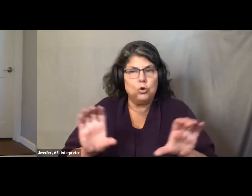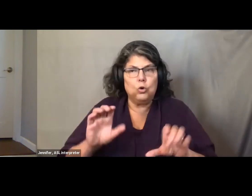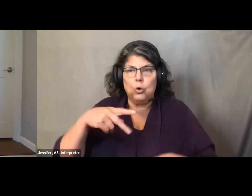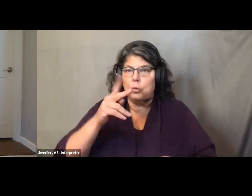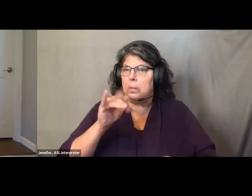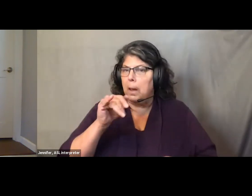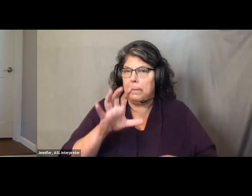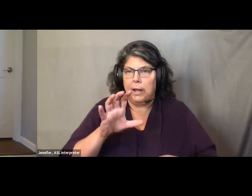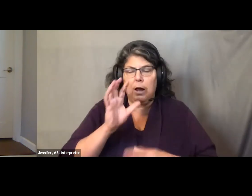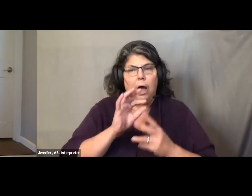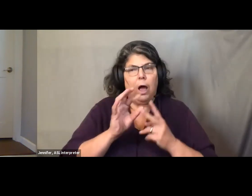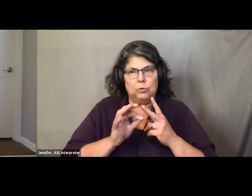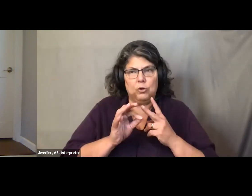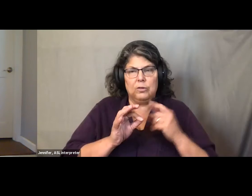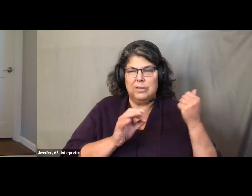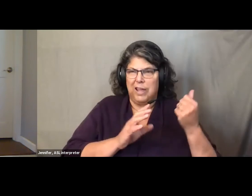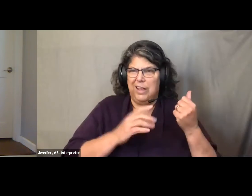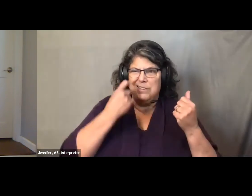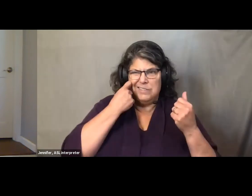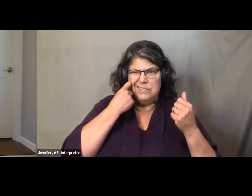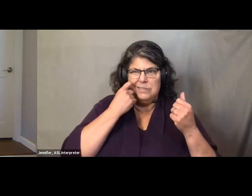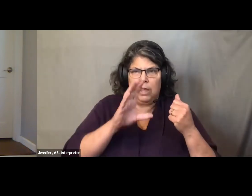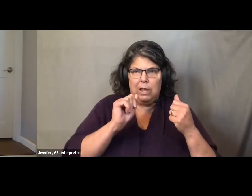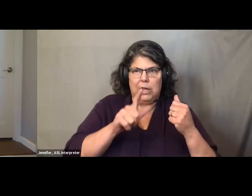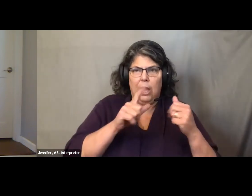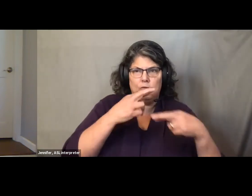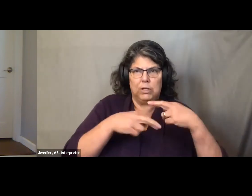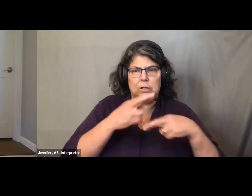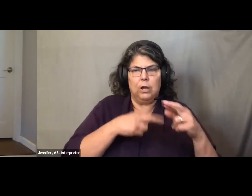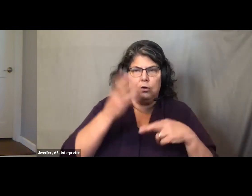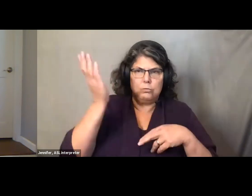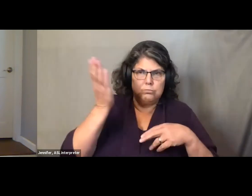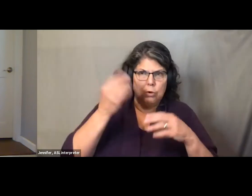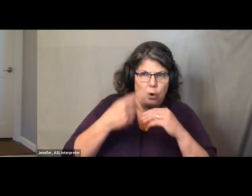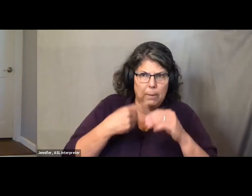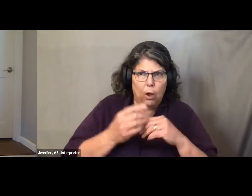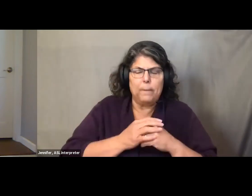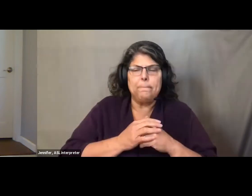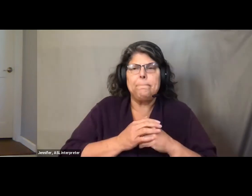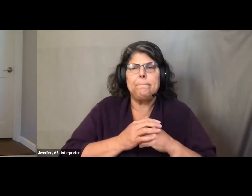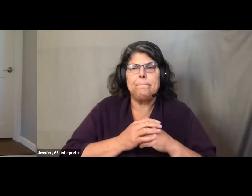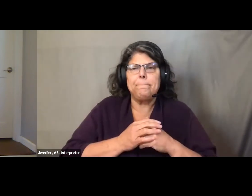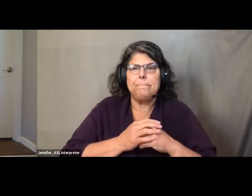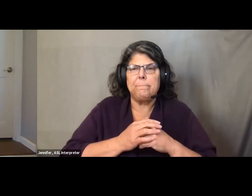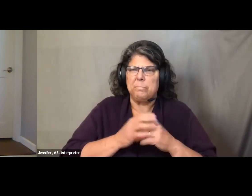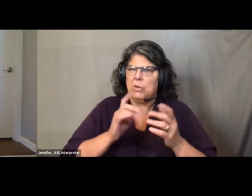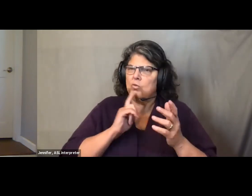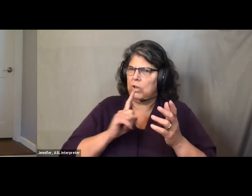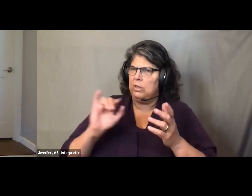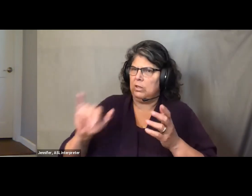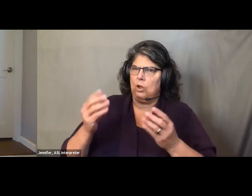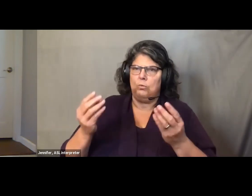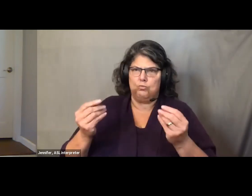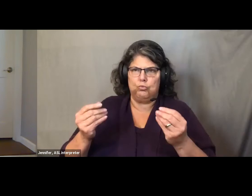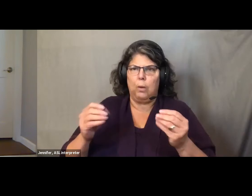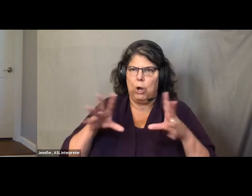option that CalRecycle spoke of. So that's really a choice for